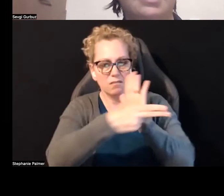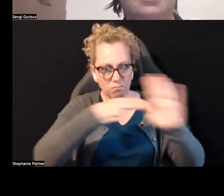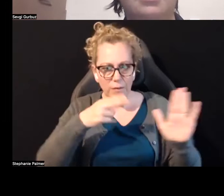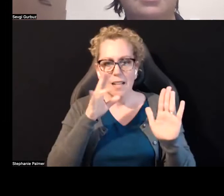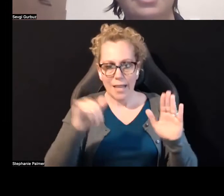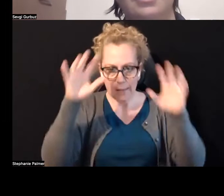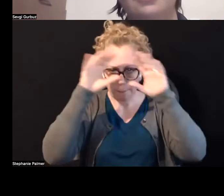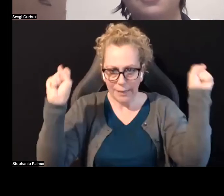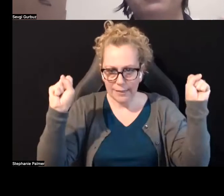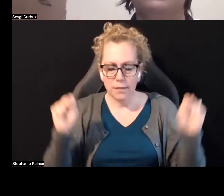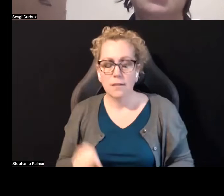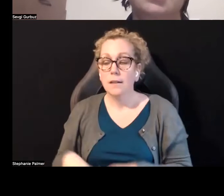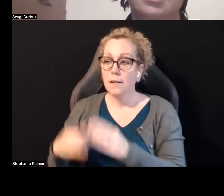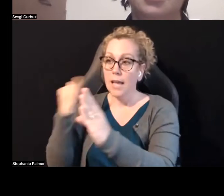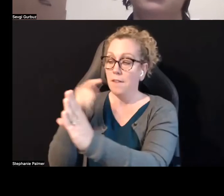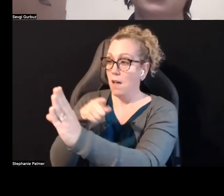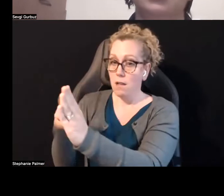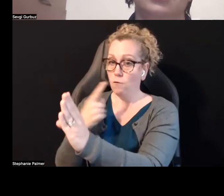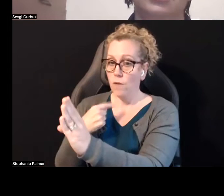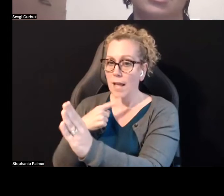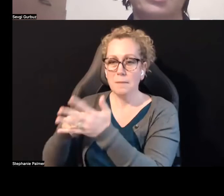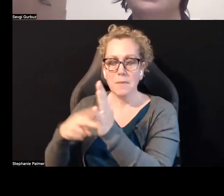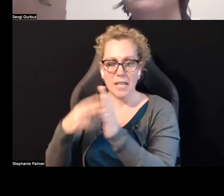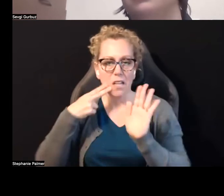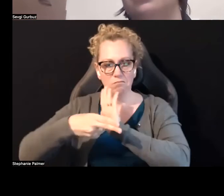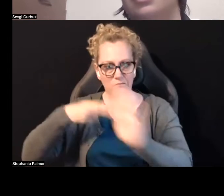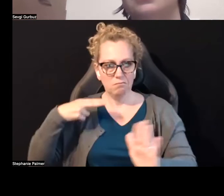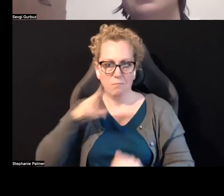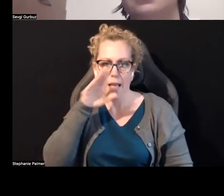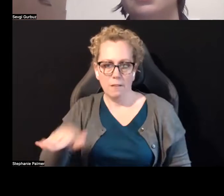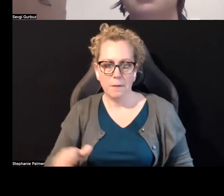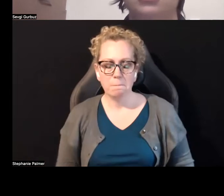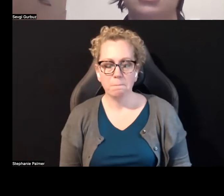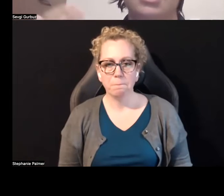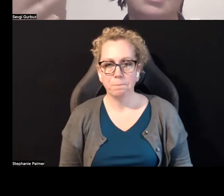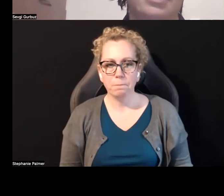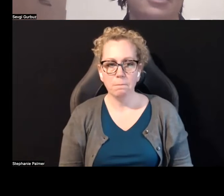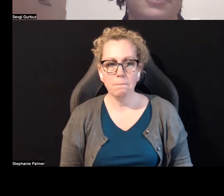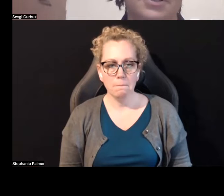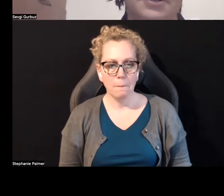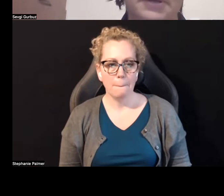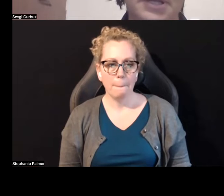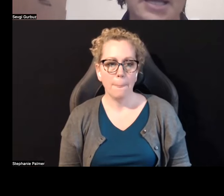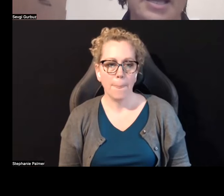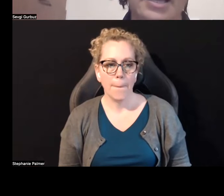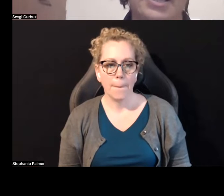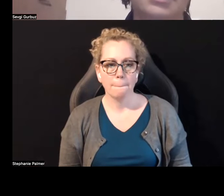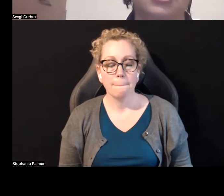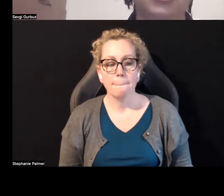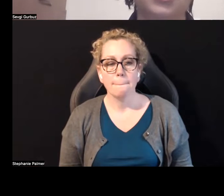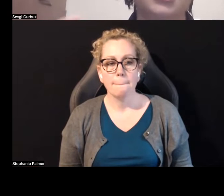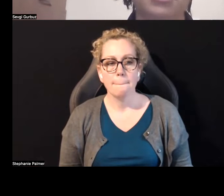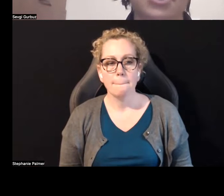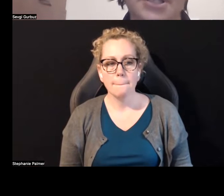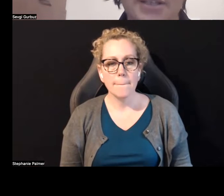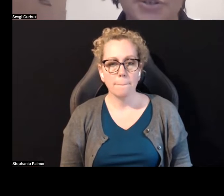as a bison. And if I'm on the red side, I'm going to declare that I've recognized this image as an elephant. And